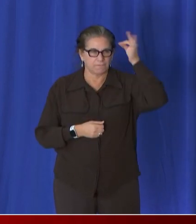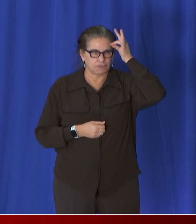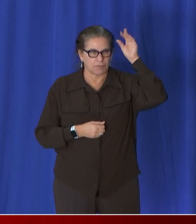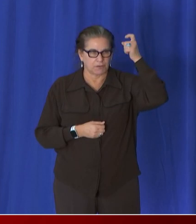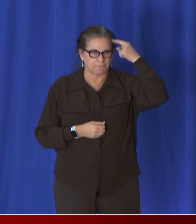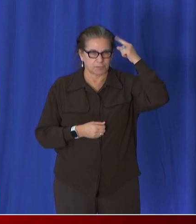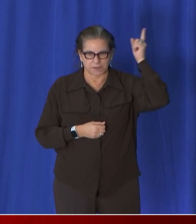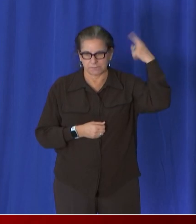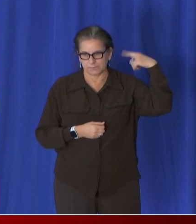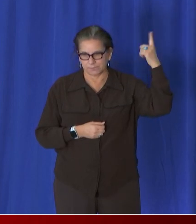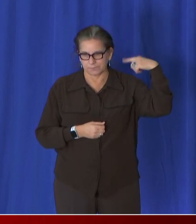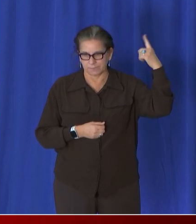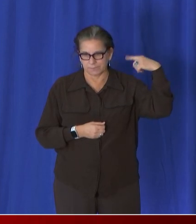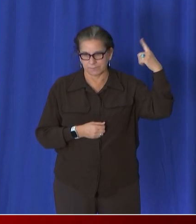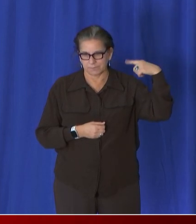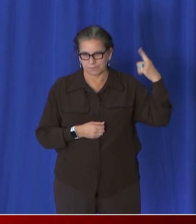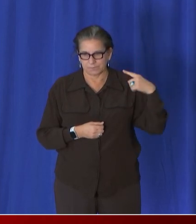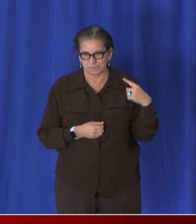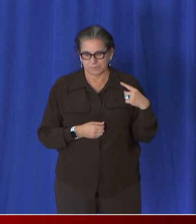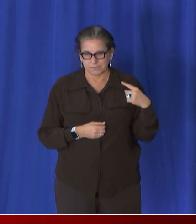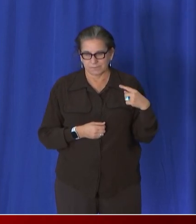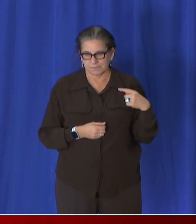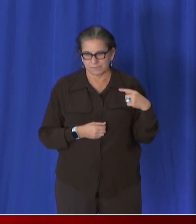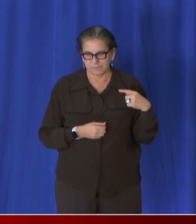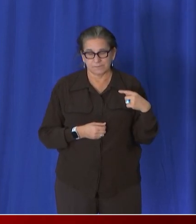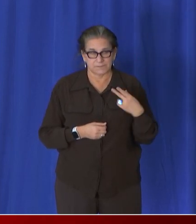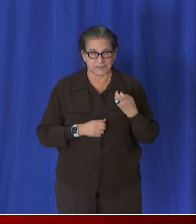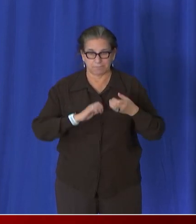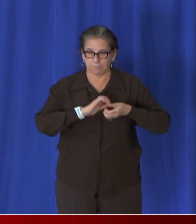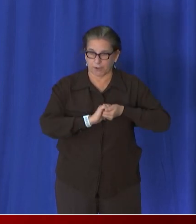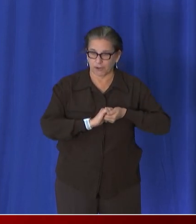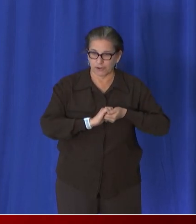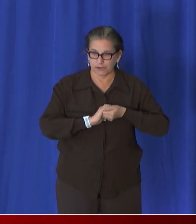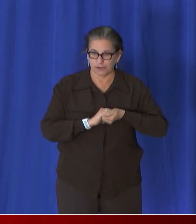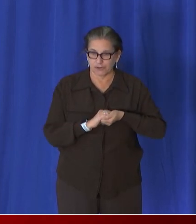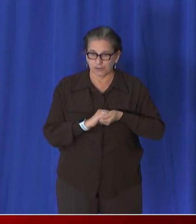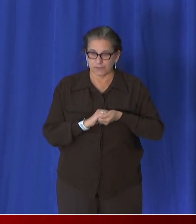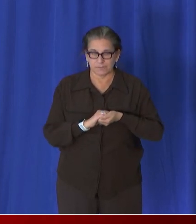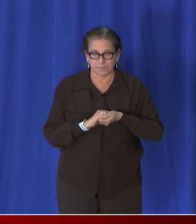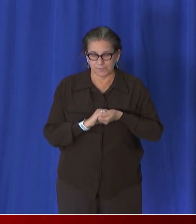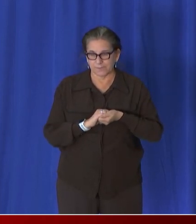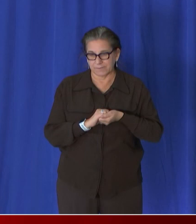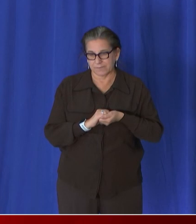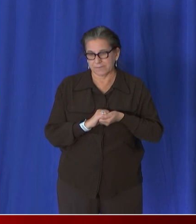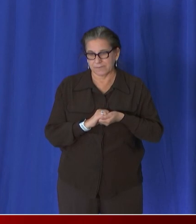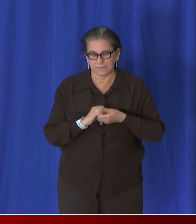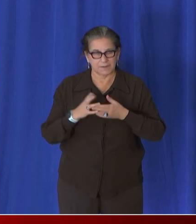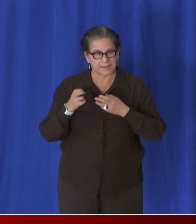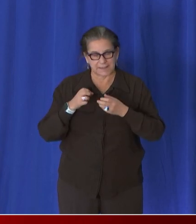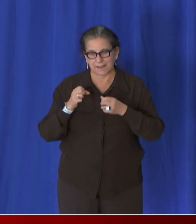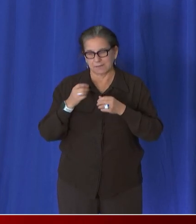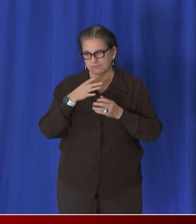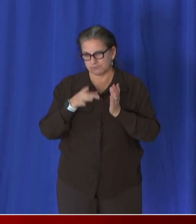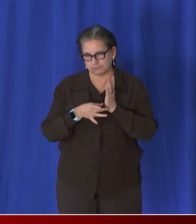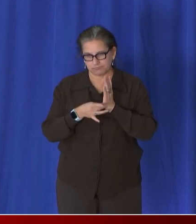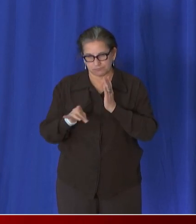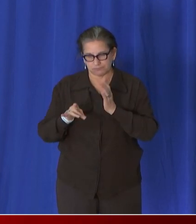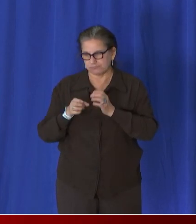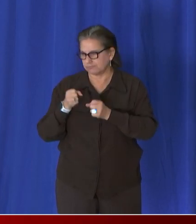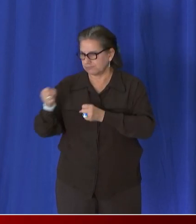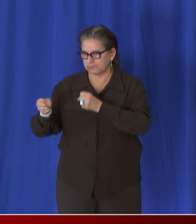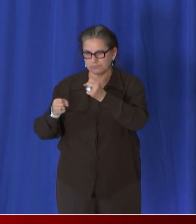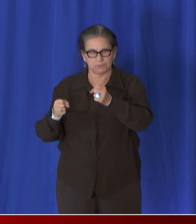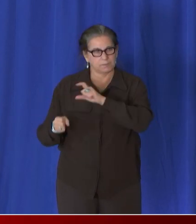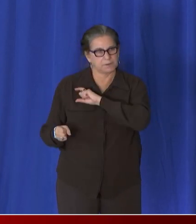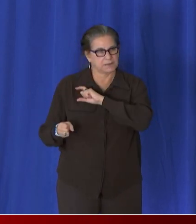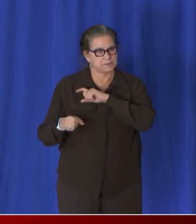intelligence-based policing to deploy in a targeted way. And being a leader of our